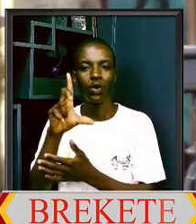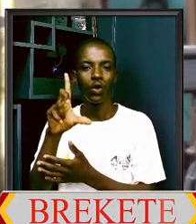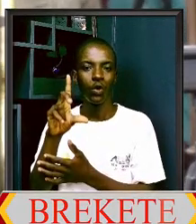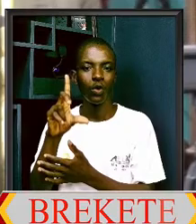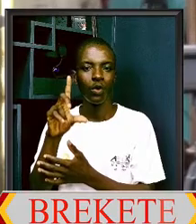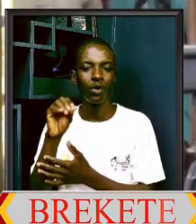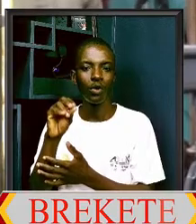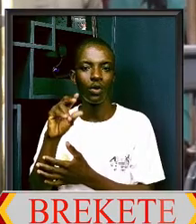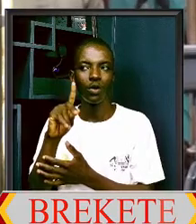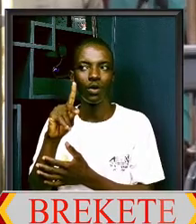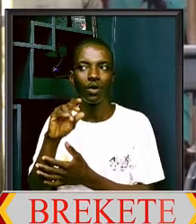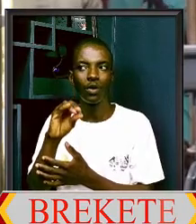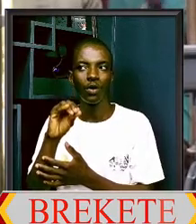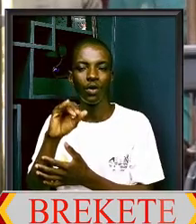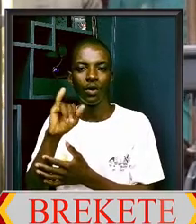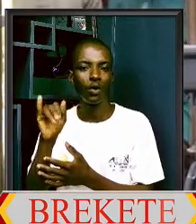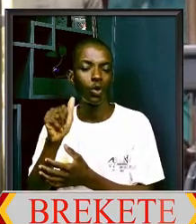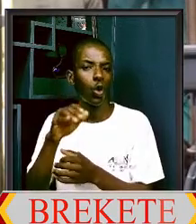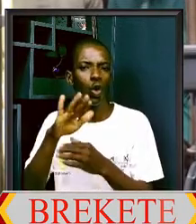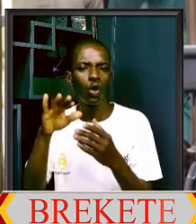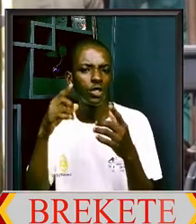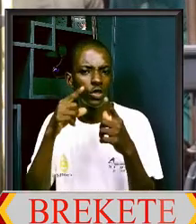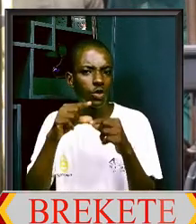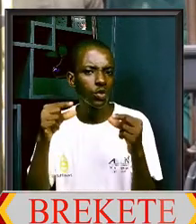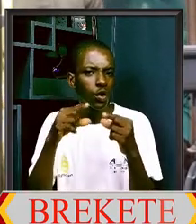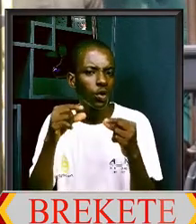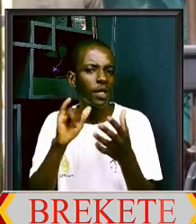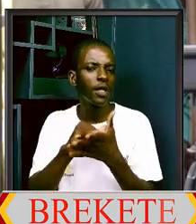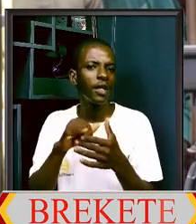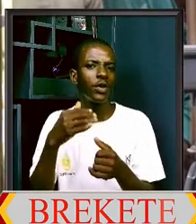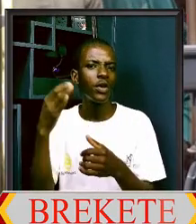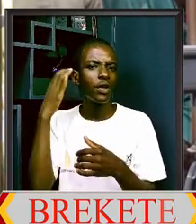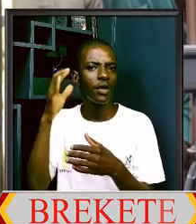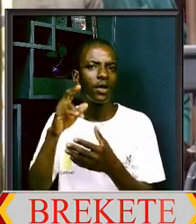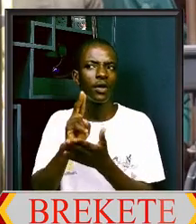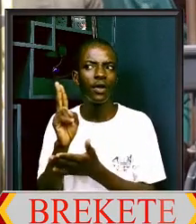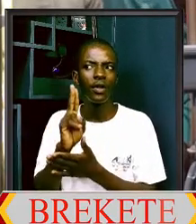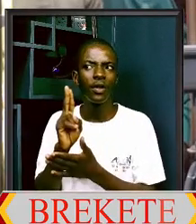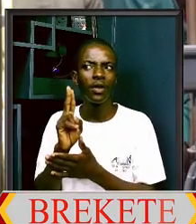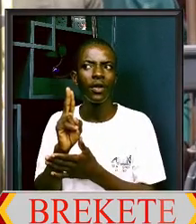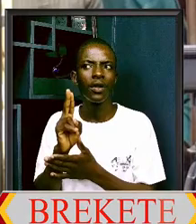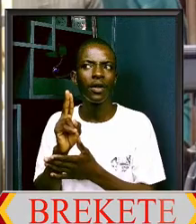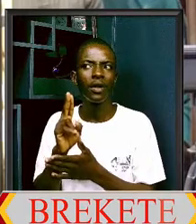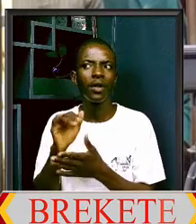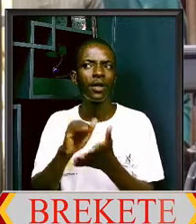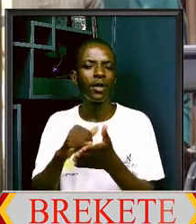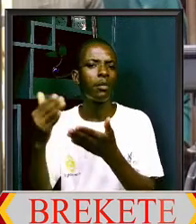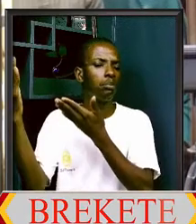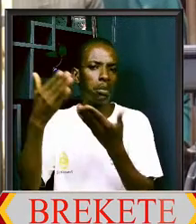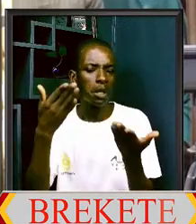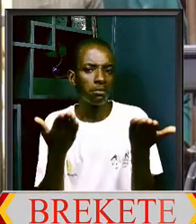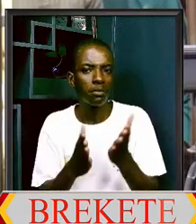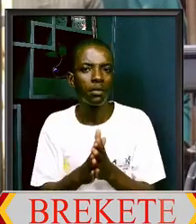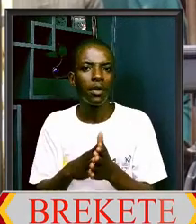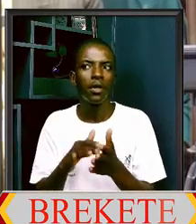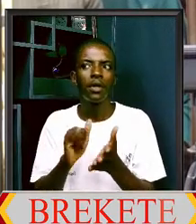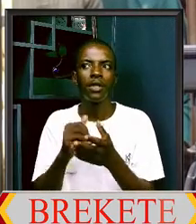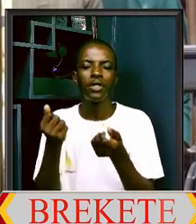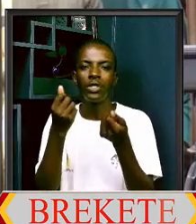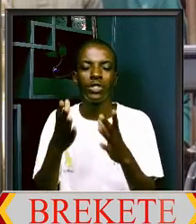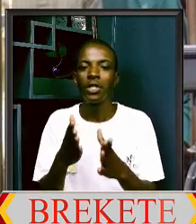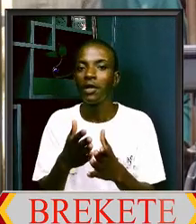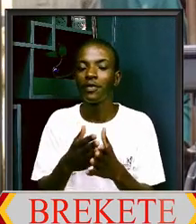University and all the he they happen for federal University say we transformation bring and come the